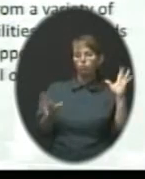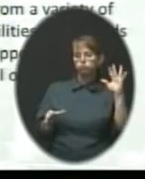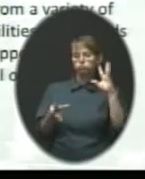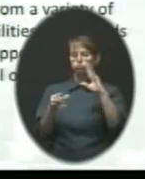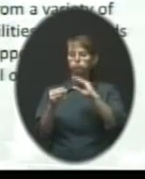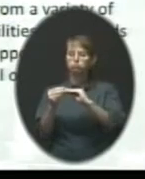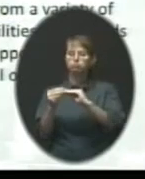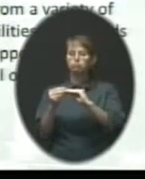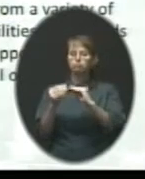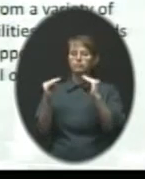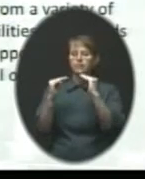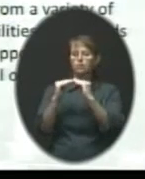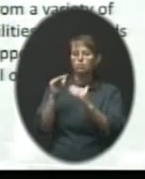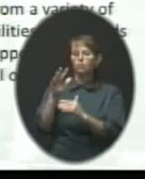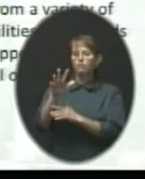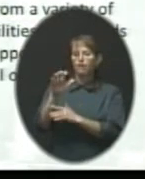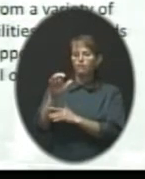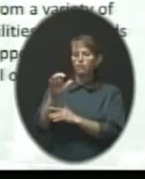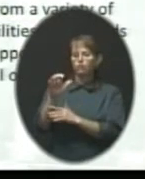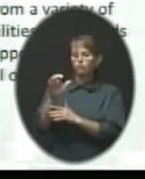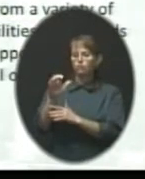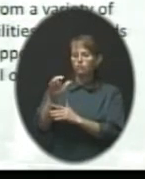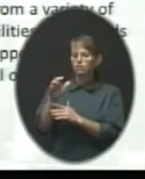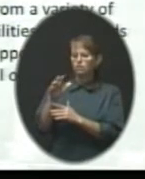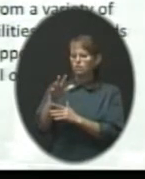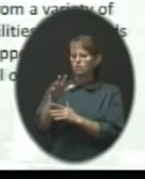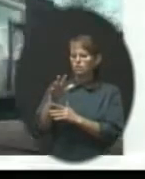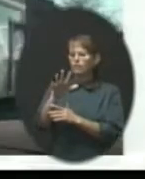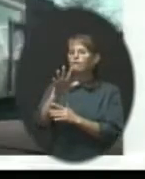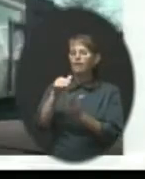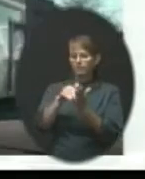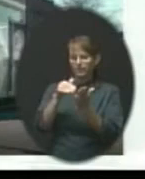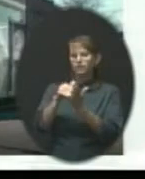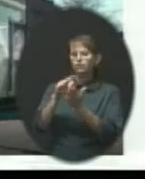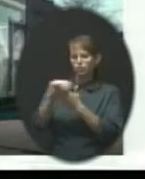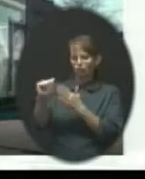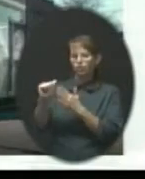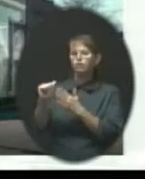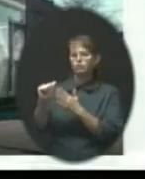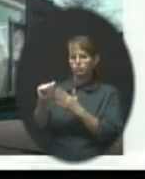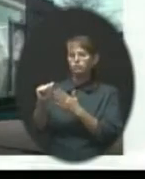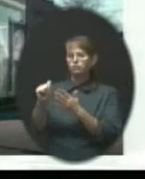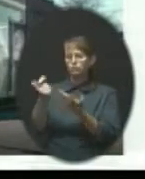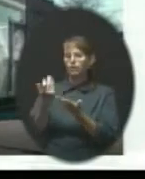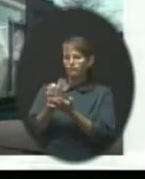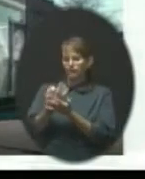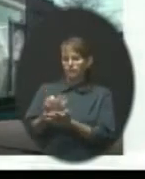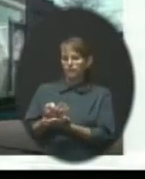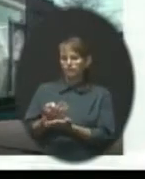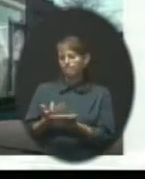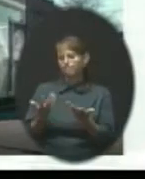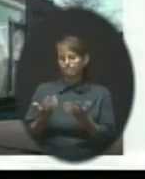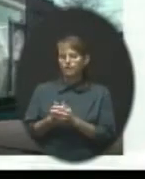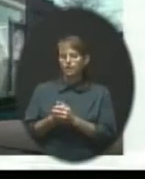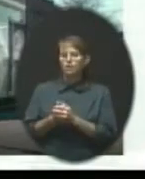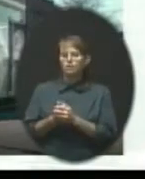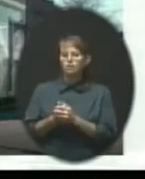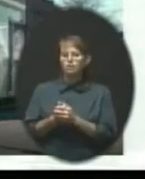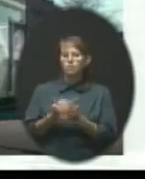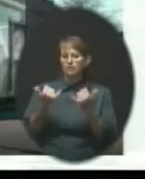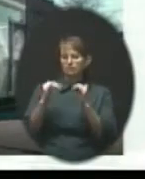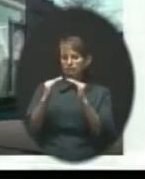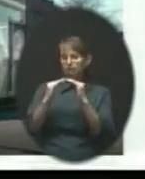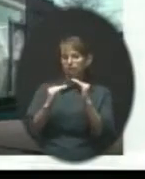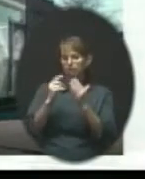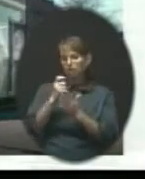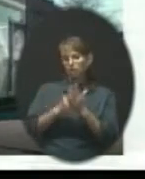funding against this $3.6 million cost to renovate. Those are the key points in my opinion, and